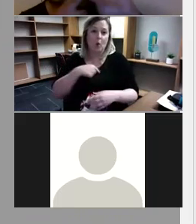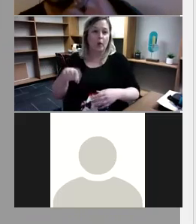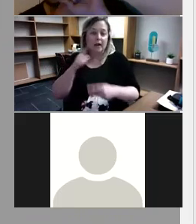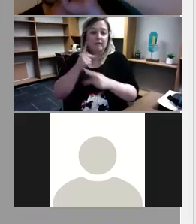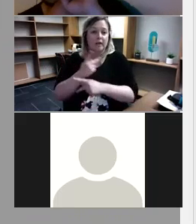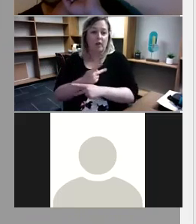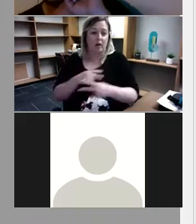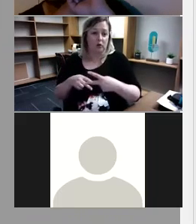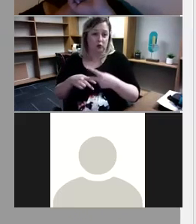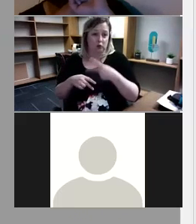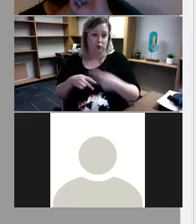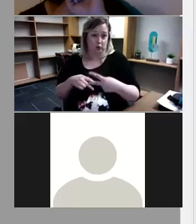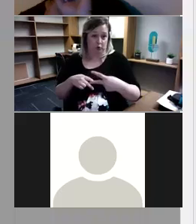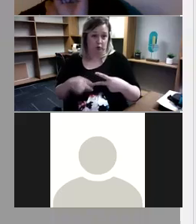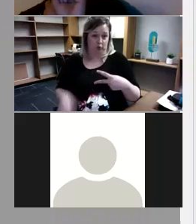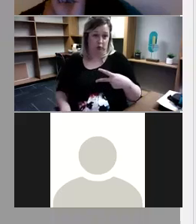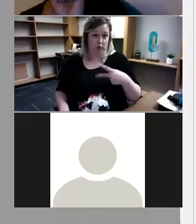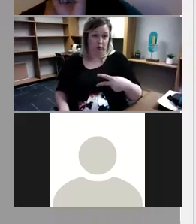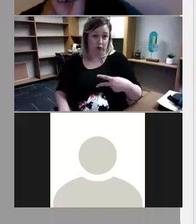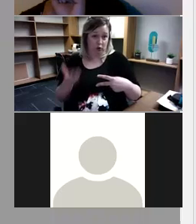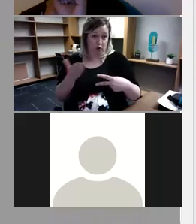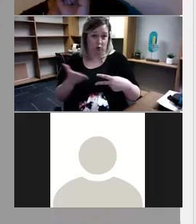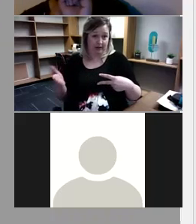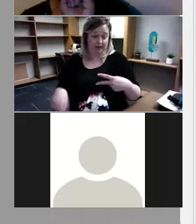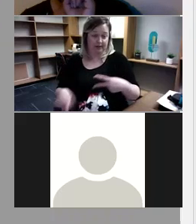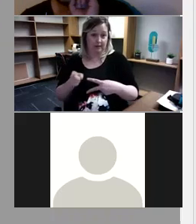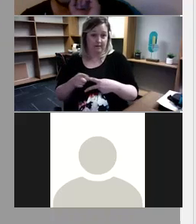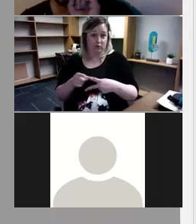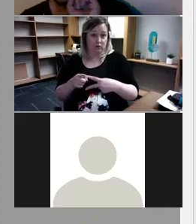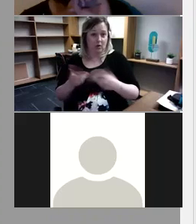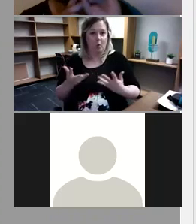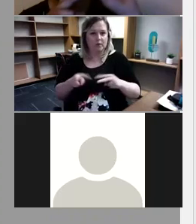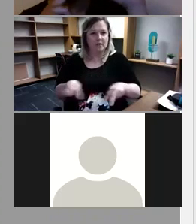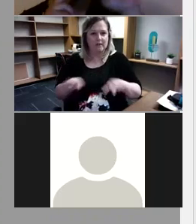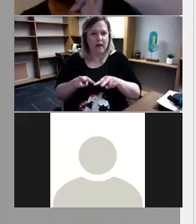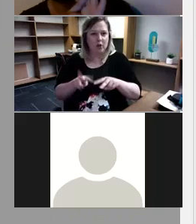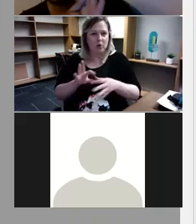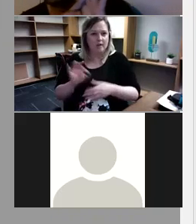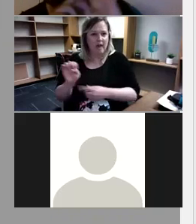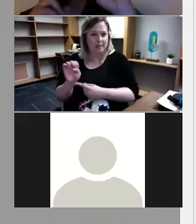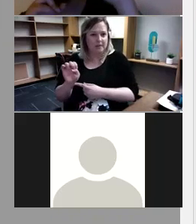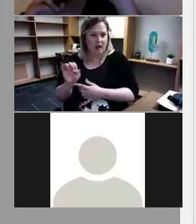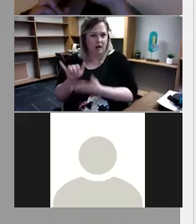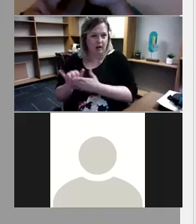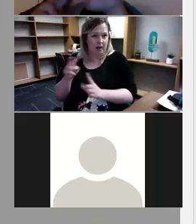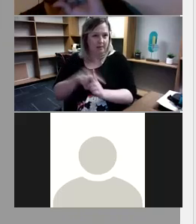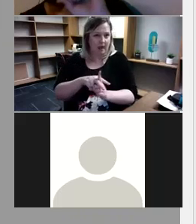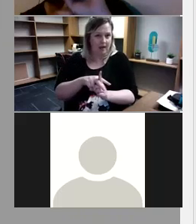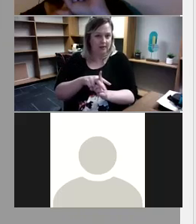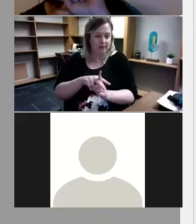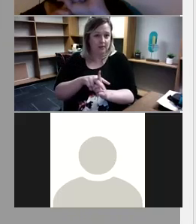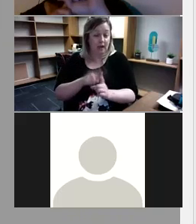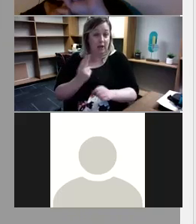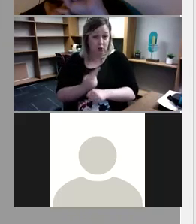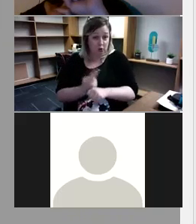things. First thing is, what is the value of epsilon that applies? And given that, we also need to then figure